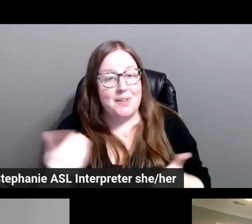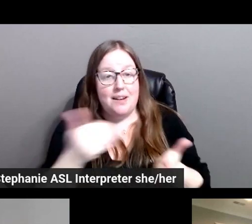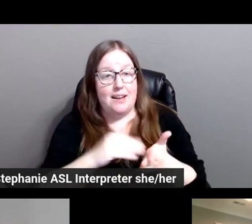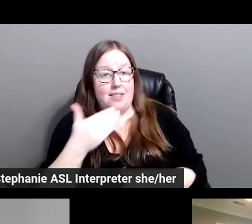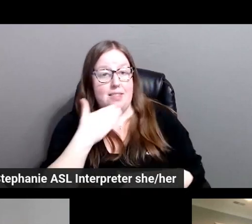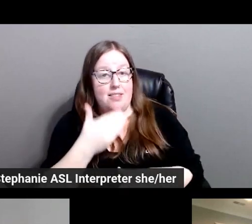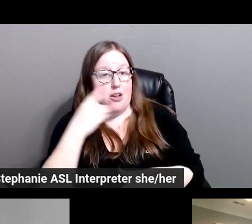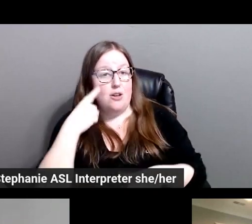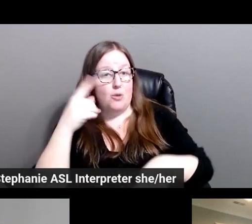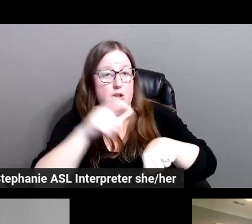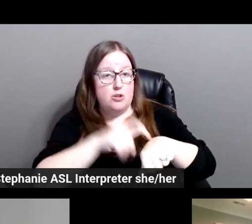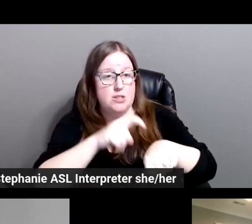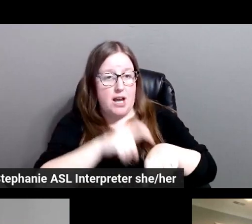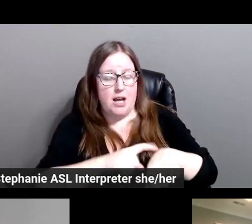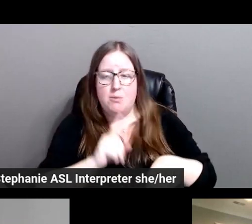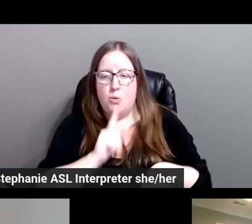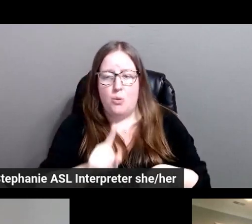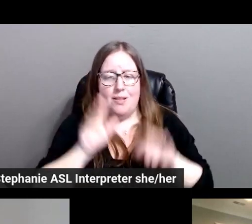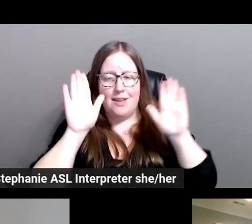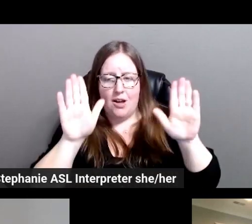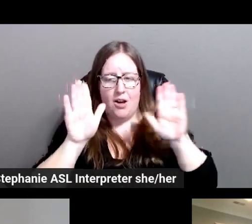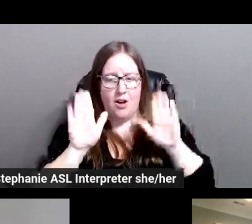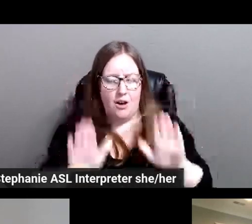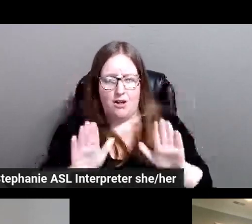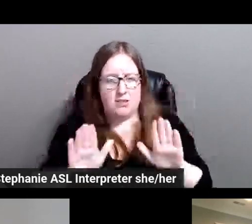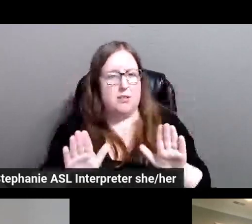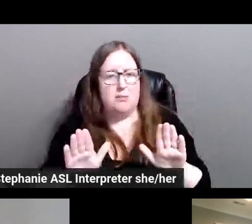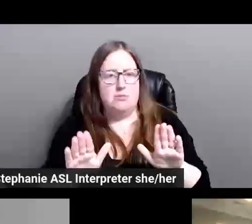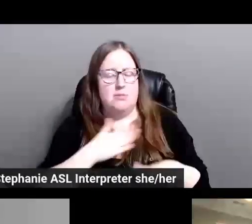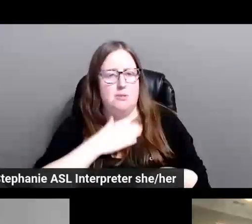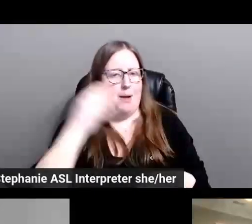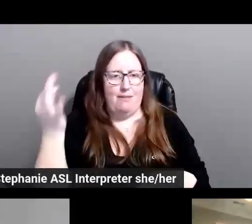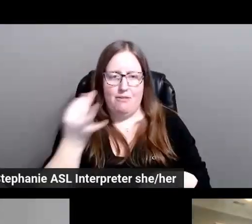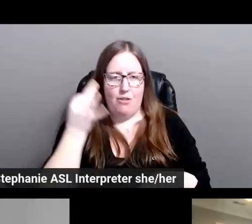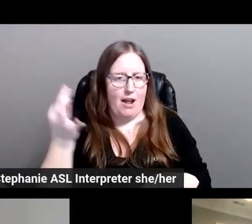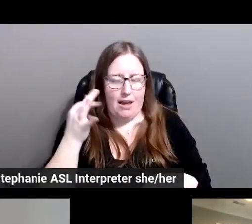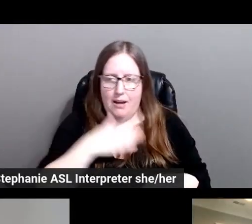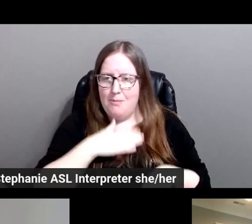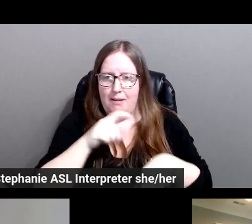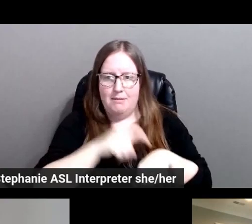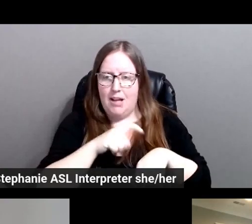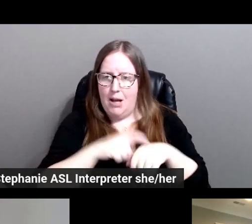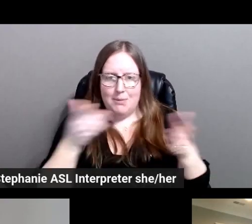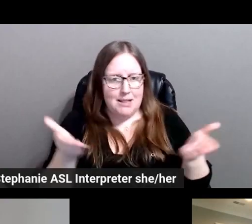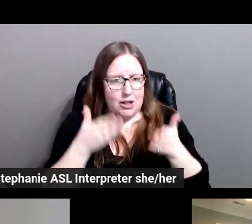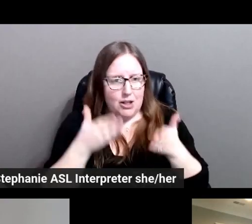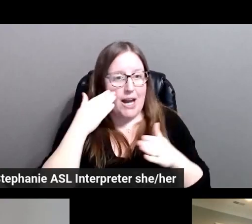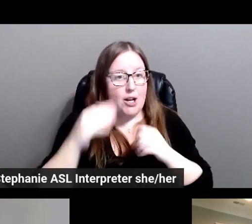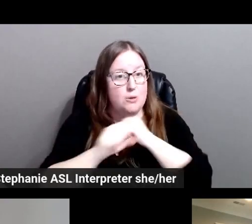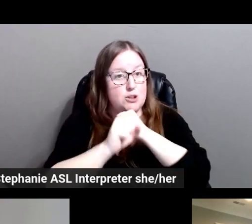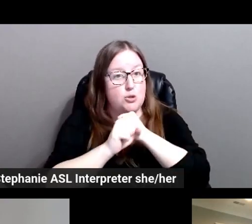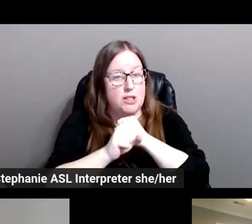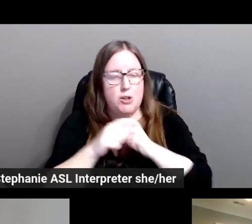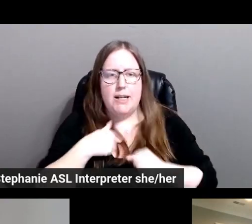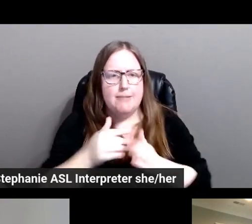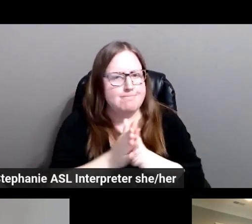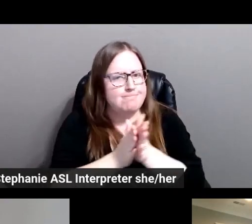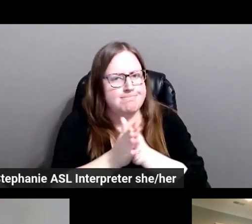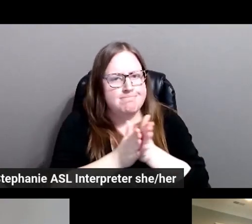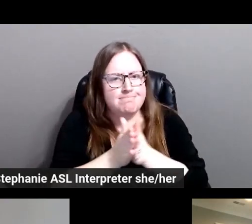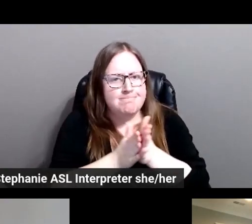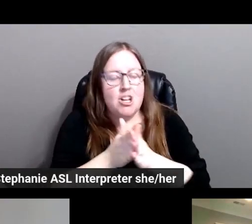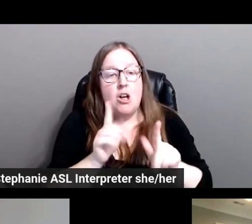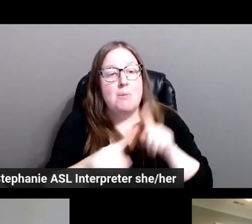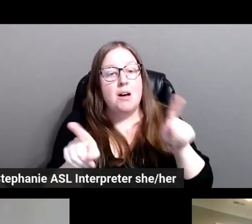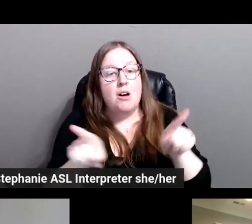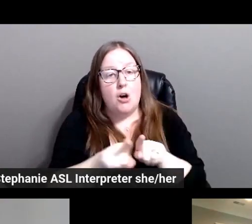again for your time. This has been an awesome way to spend my Friday, I know, because security is a very passionate subject of mine, but